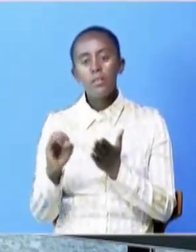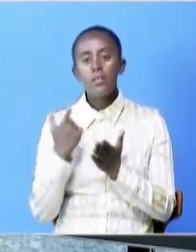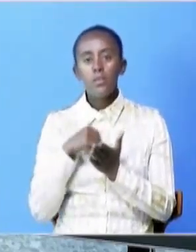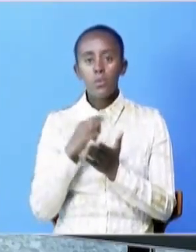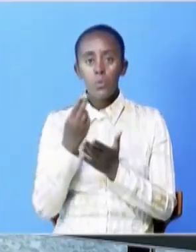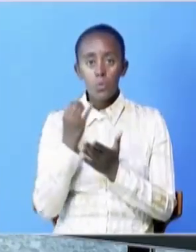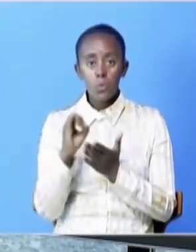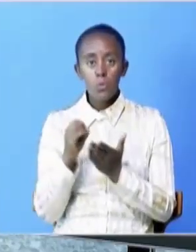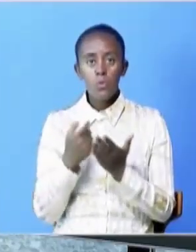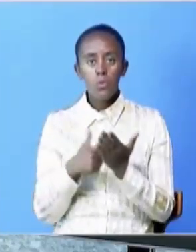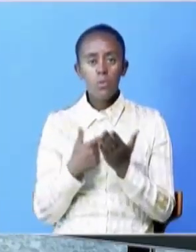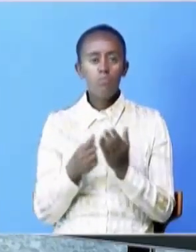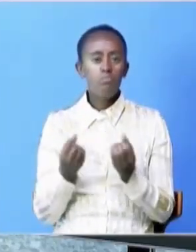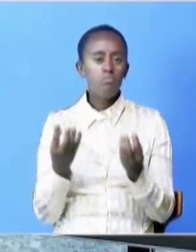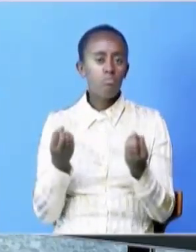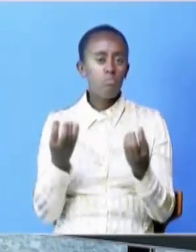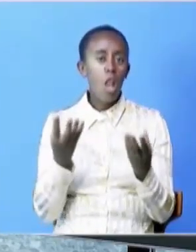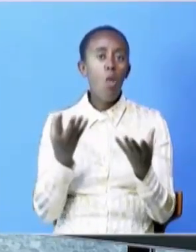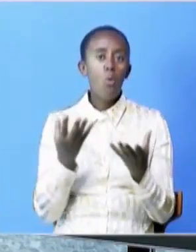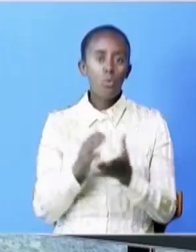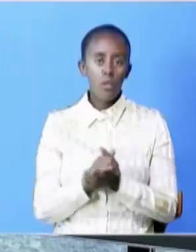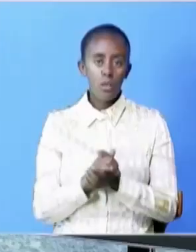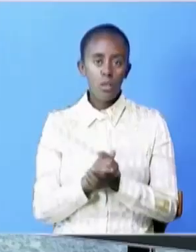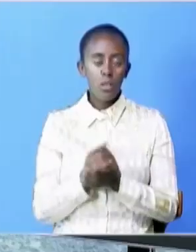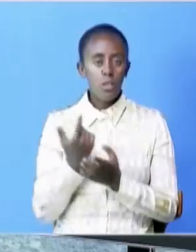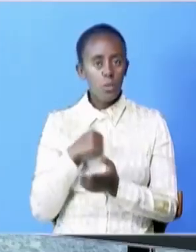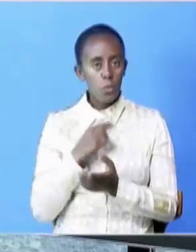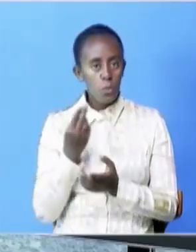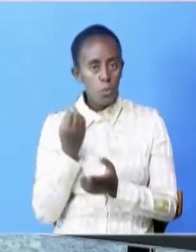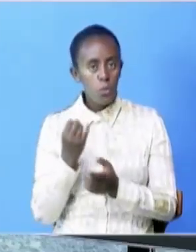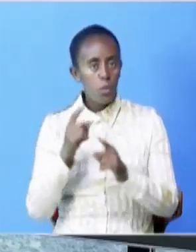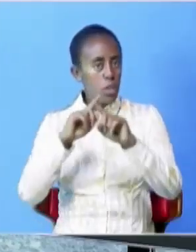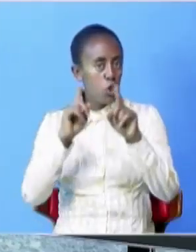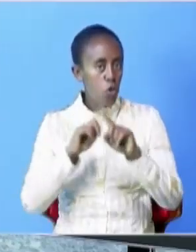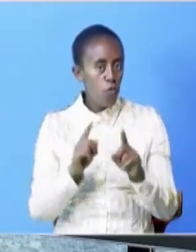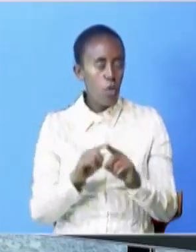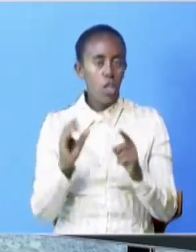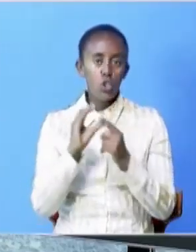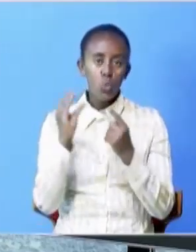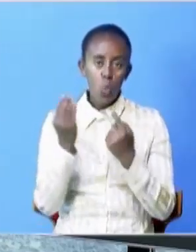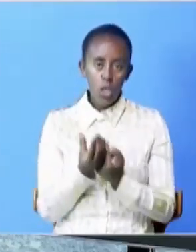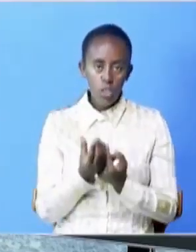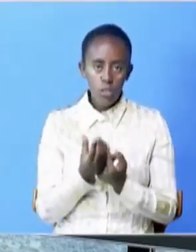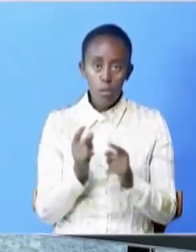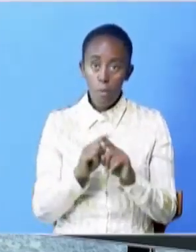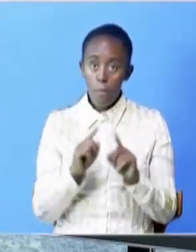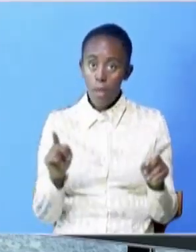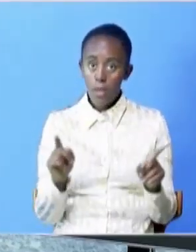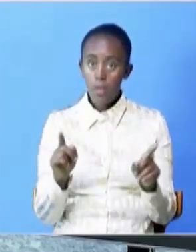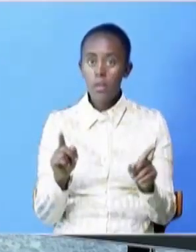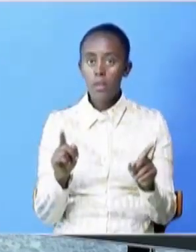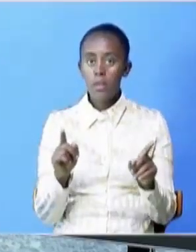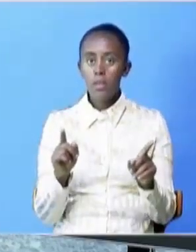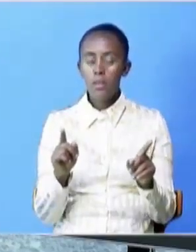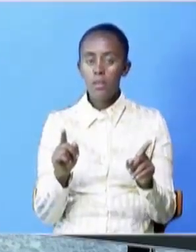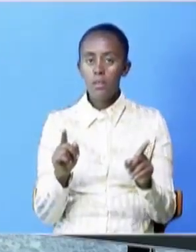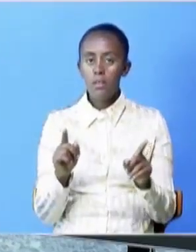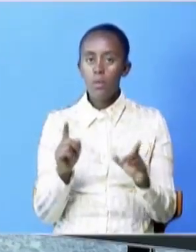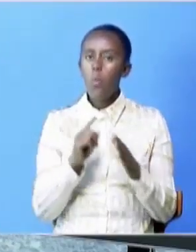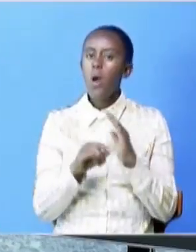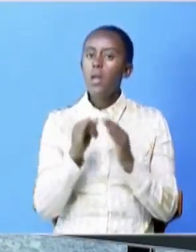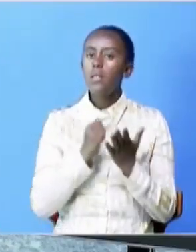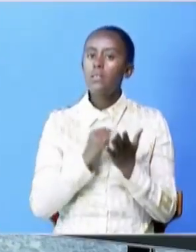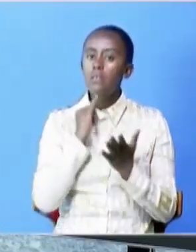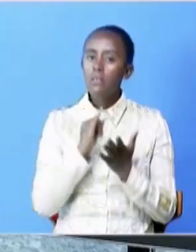use this a lot, yes? We use it in different situations, but what is